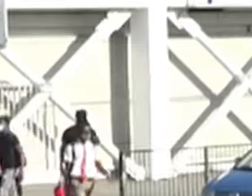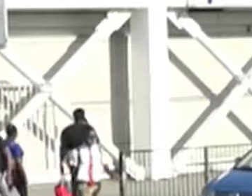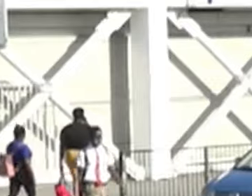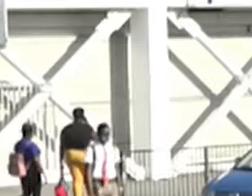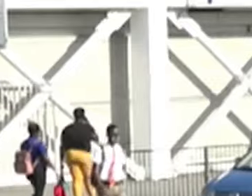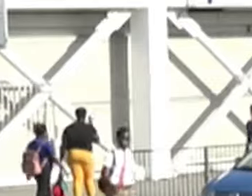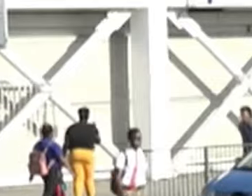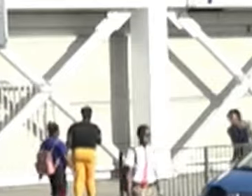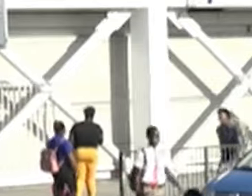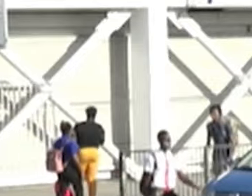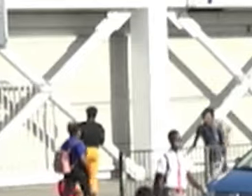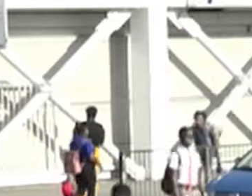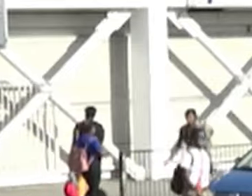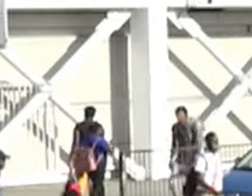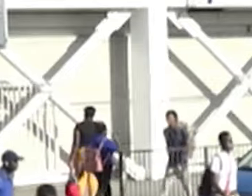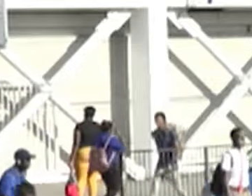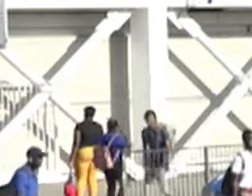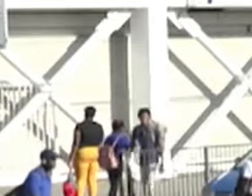from